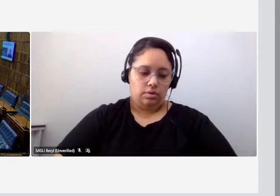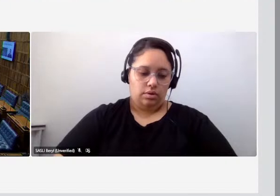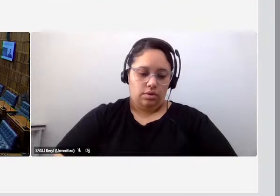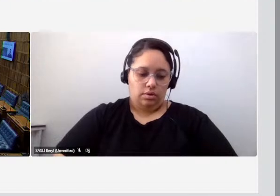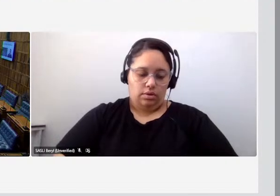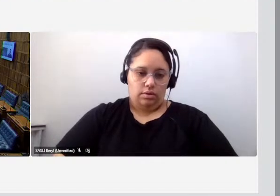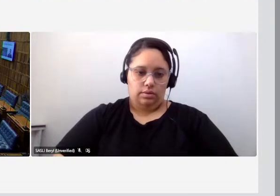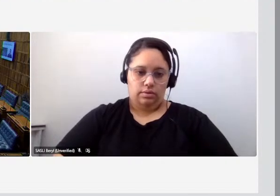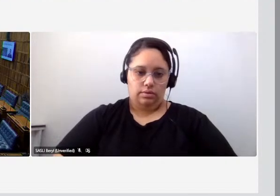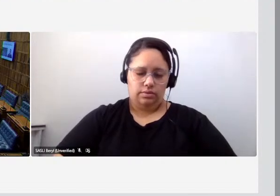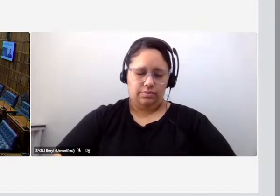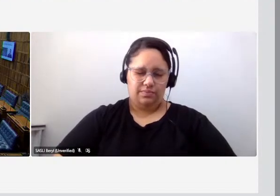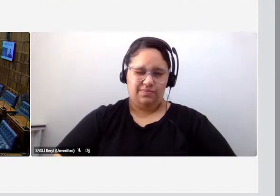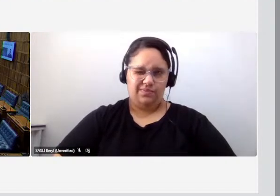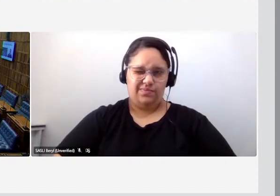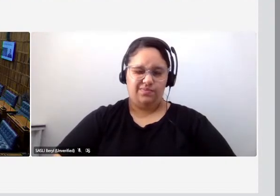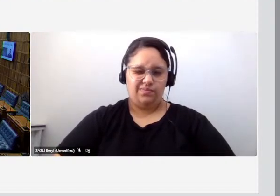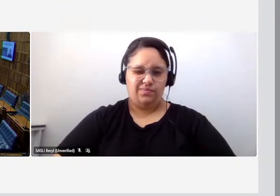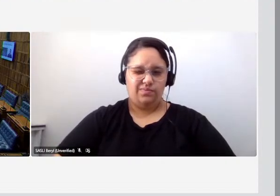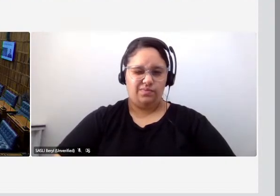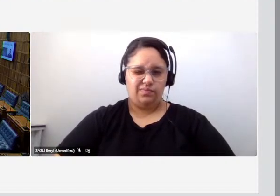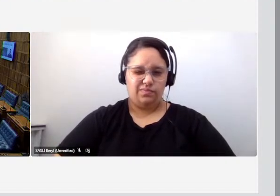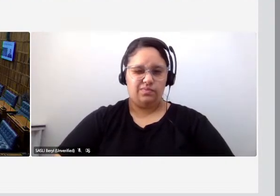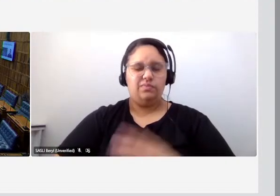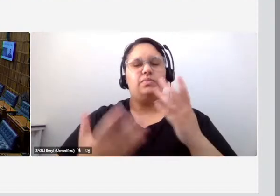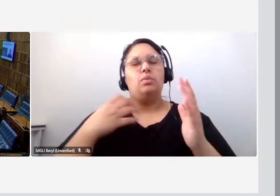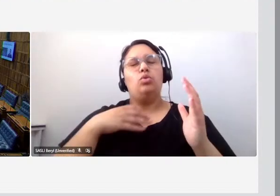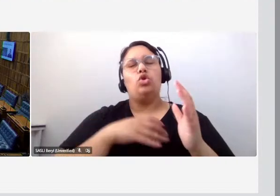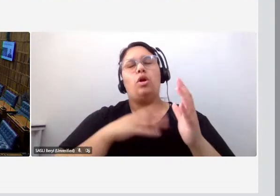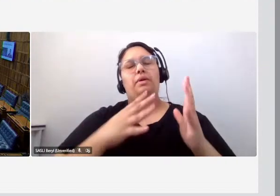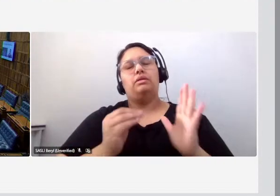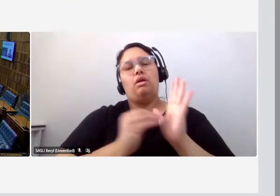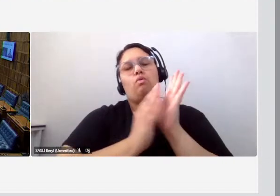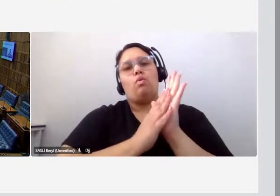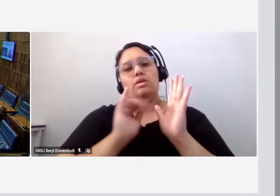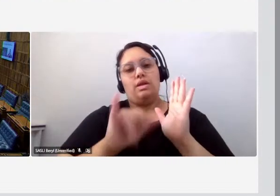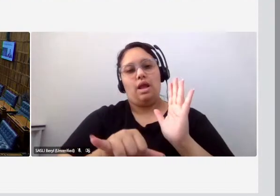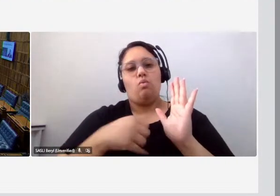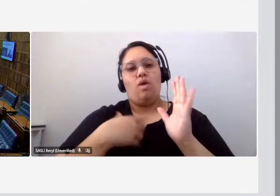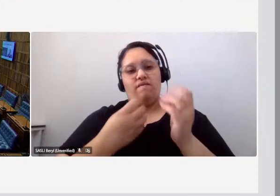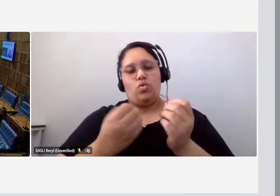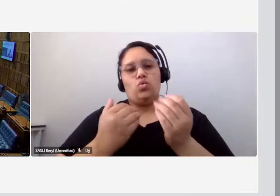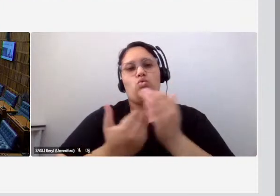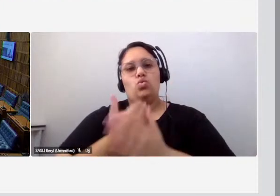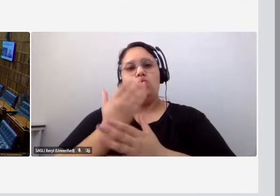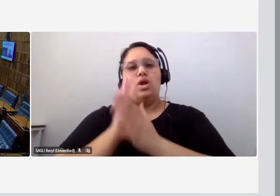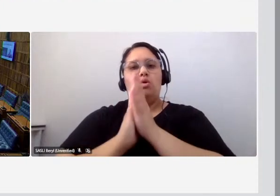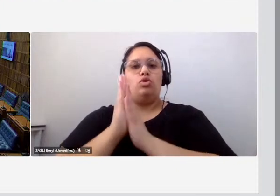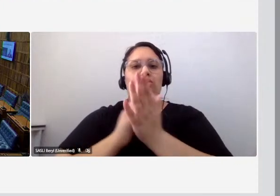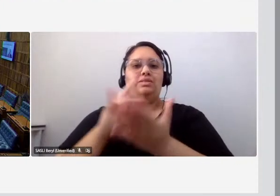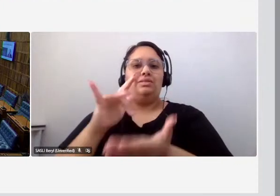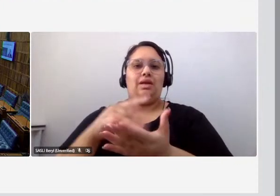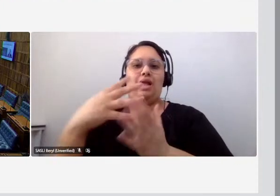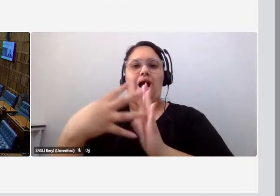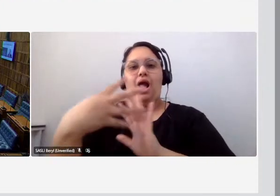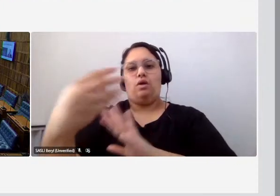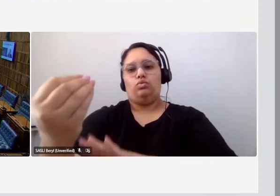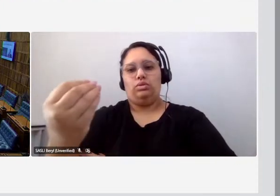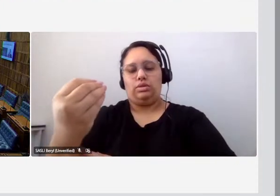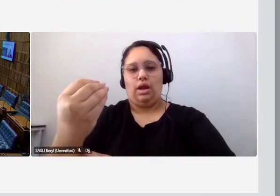perhaps just add, and first for the committee to also note, we have a new heritage site outside of Cape